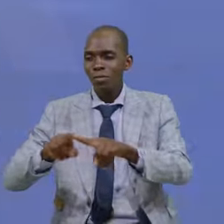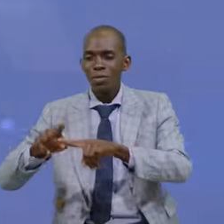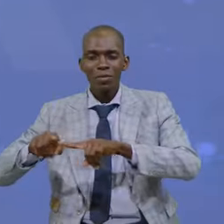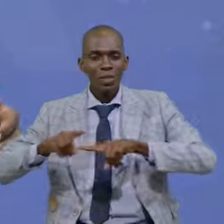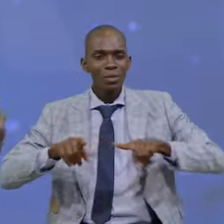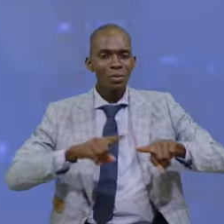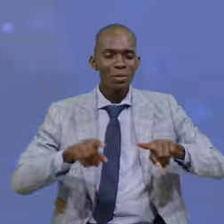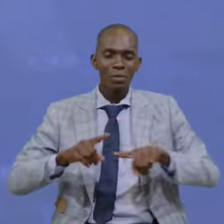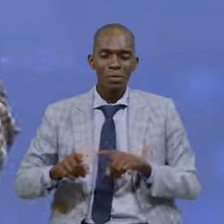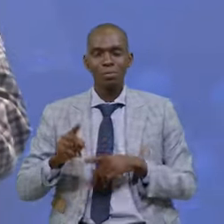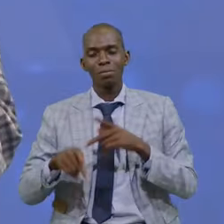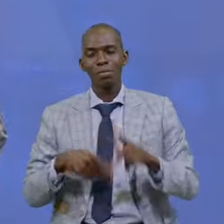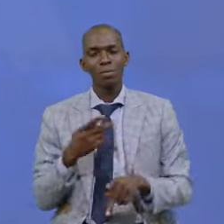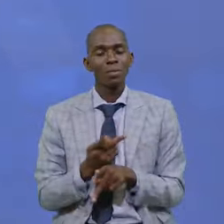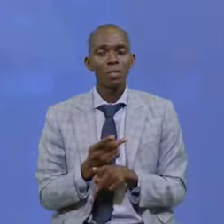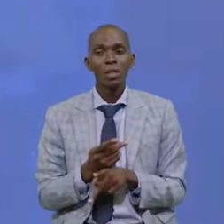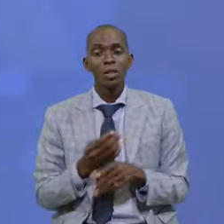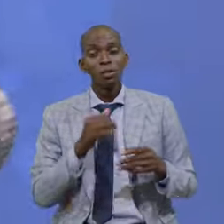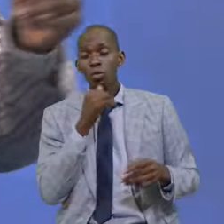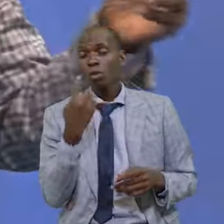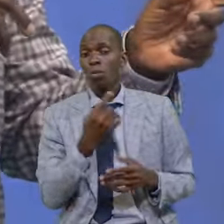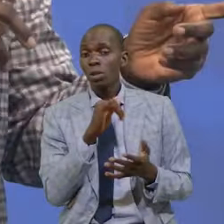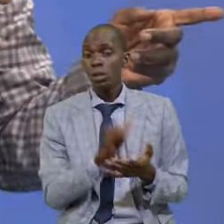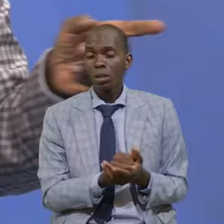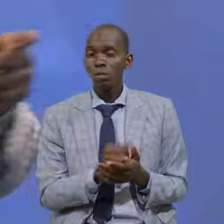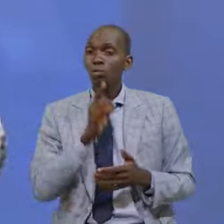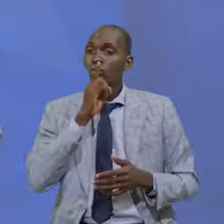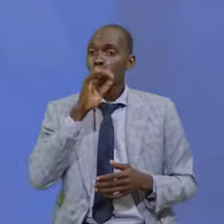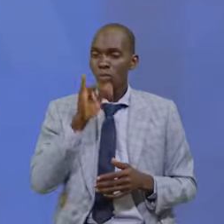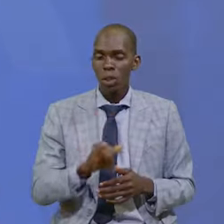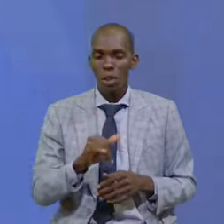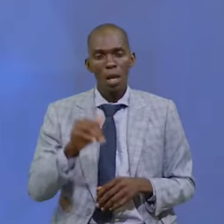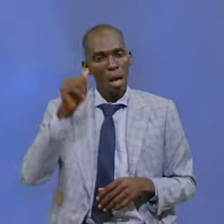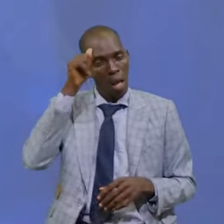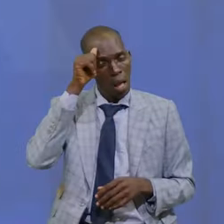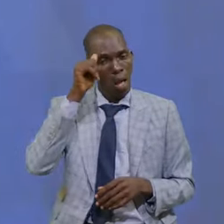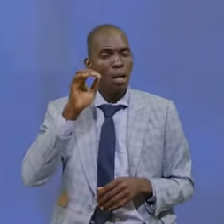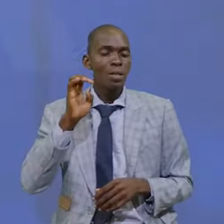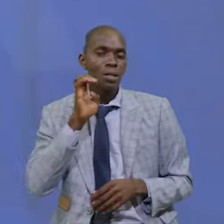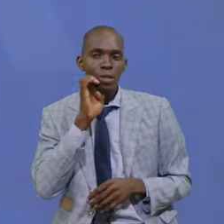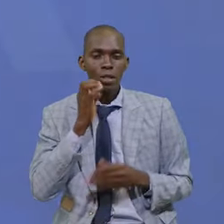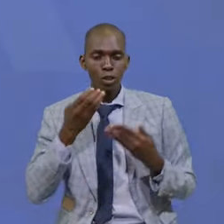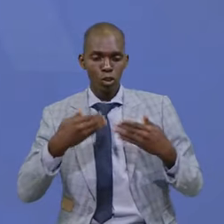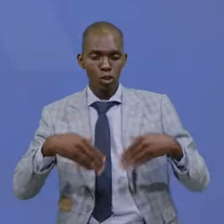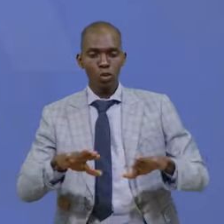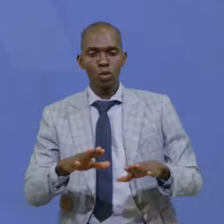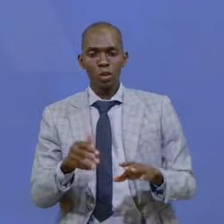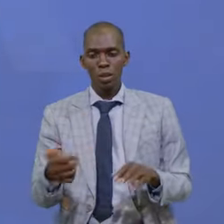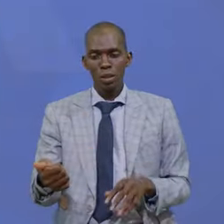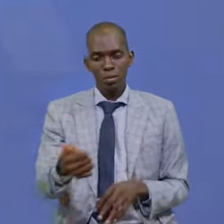sold. Not only that, actually, Adam and Eve sold